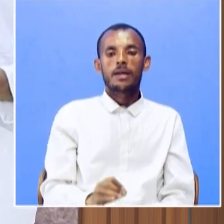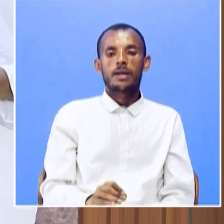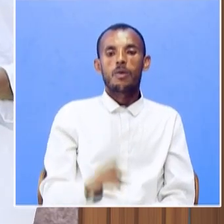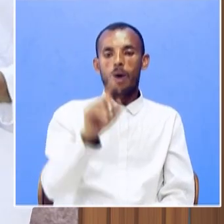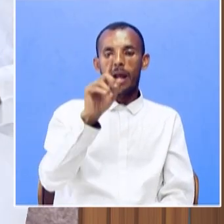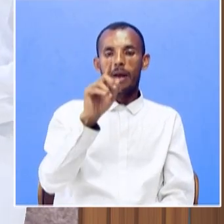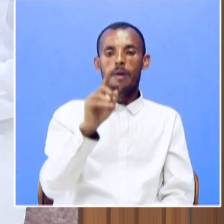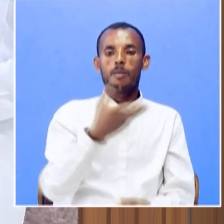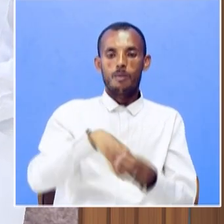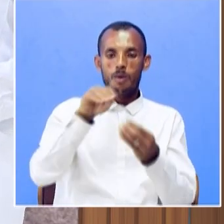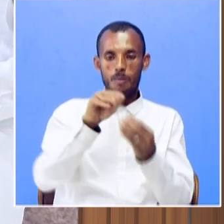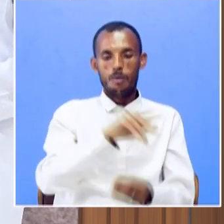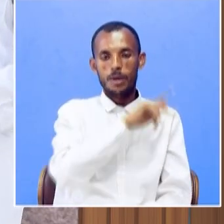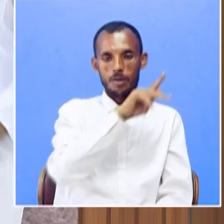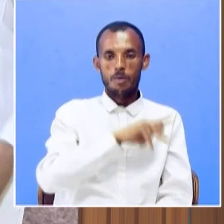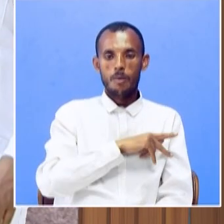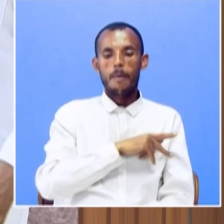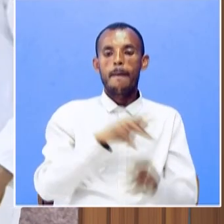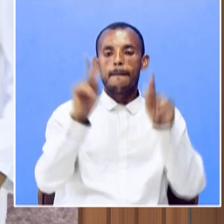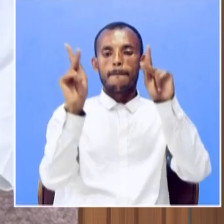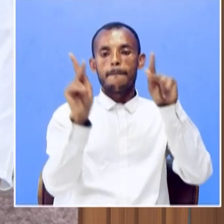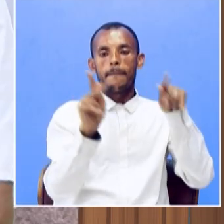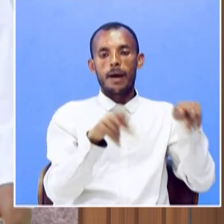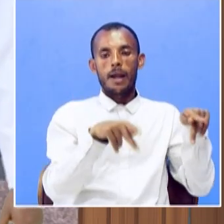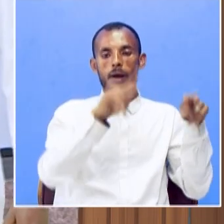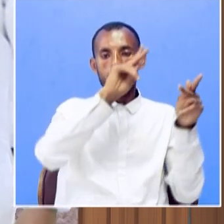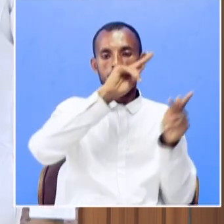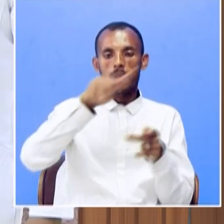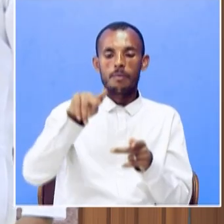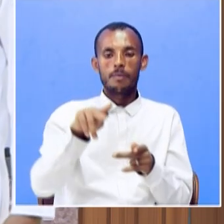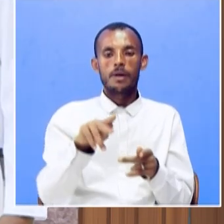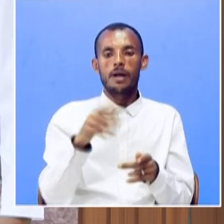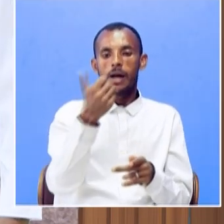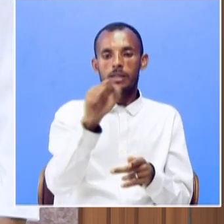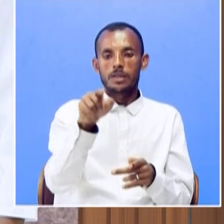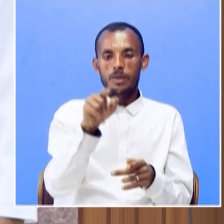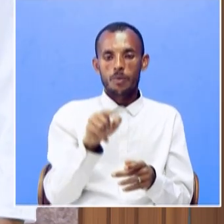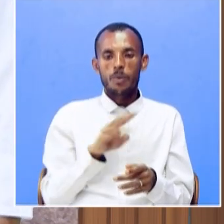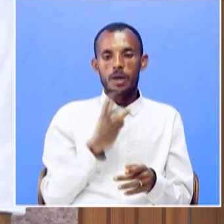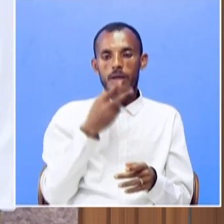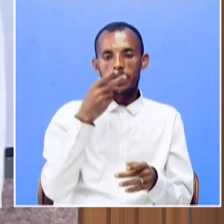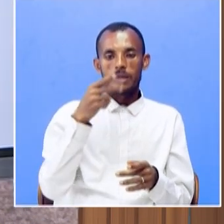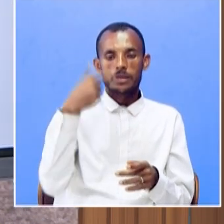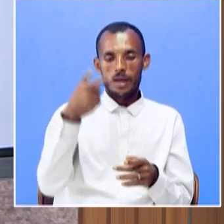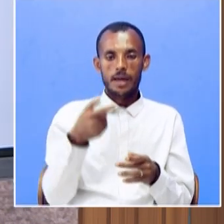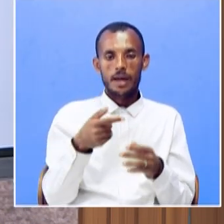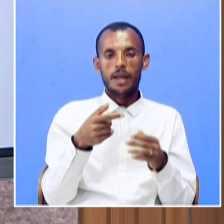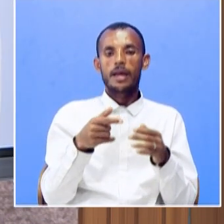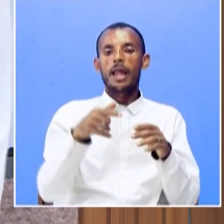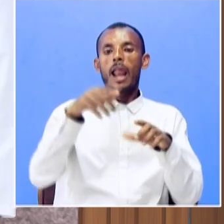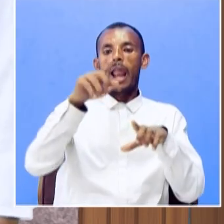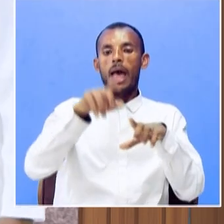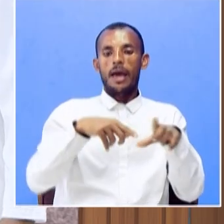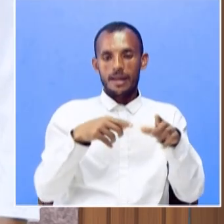property for parallelogram. As we said earlier, a line segment joining